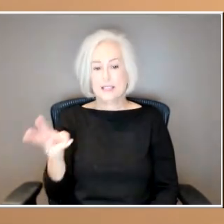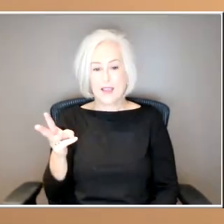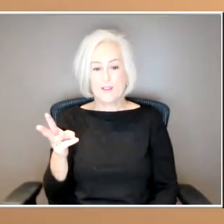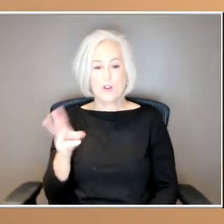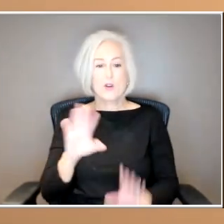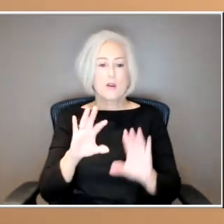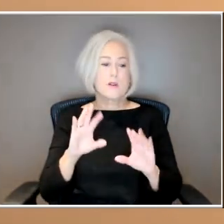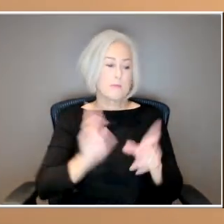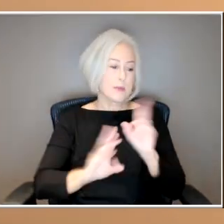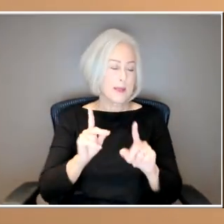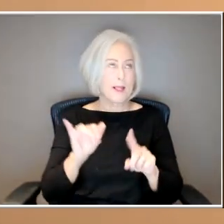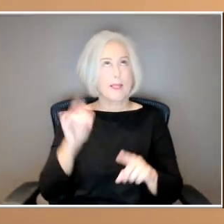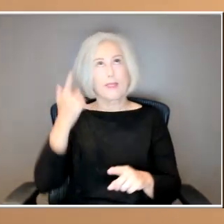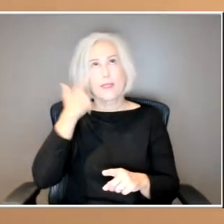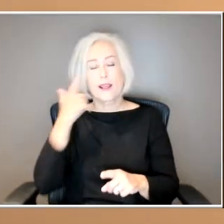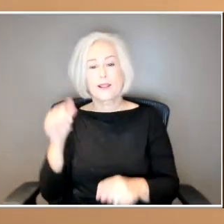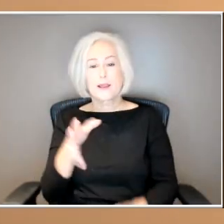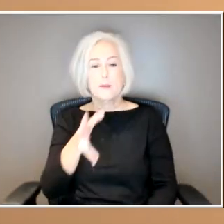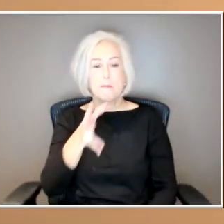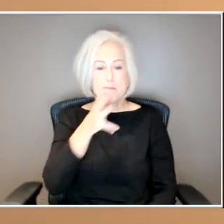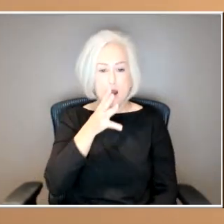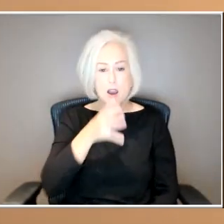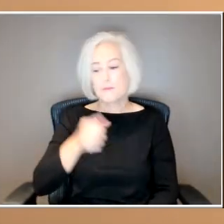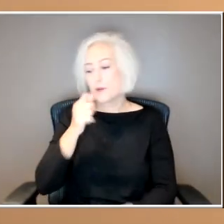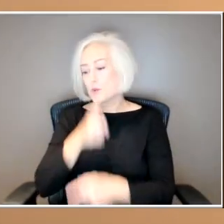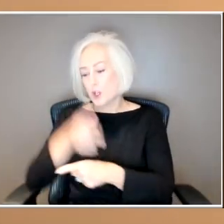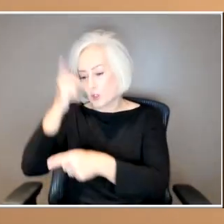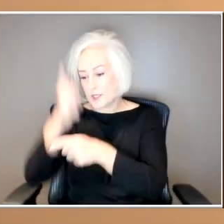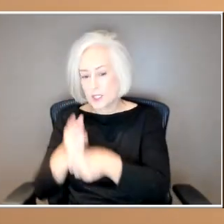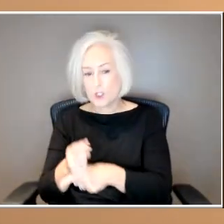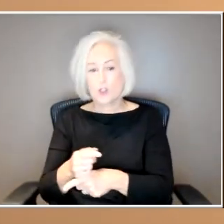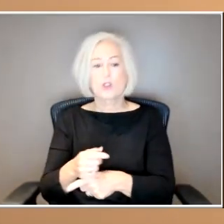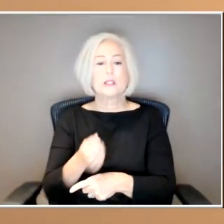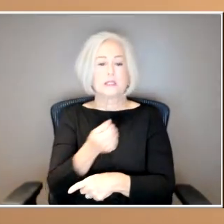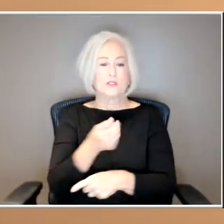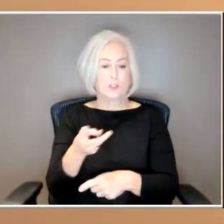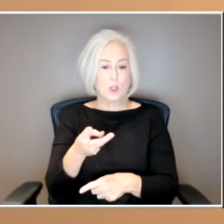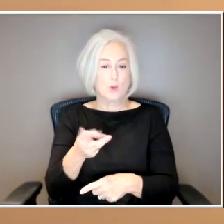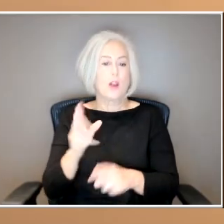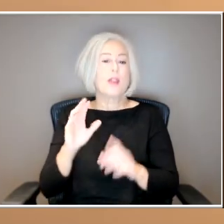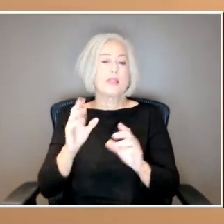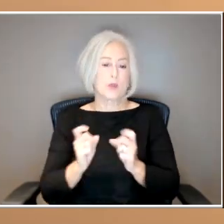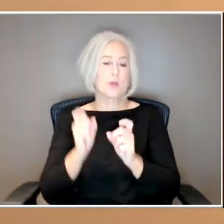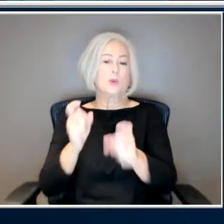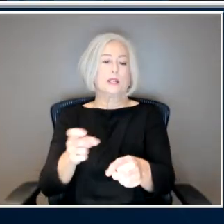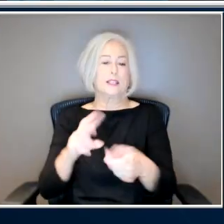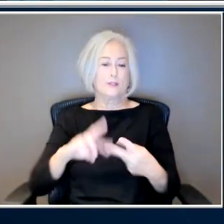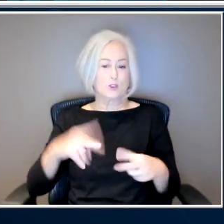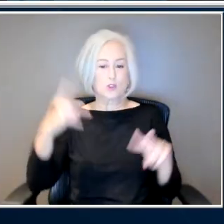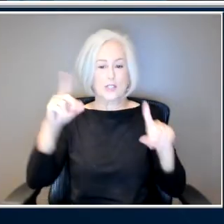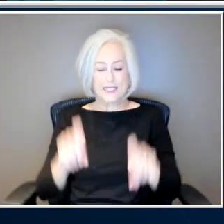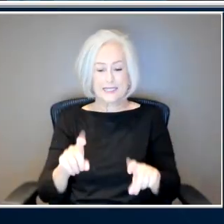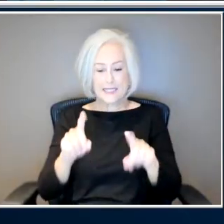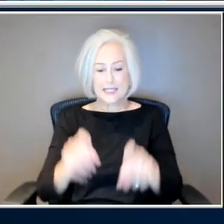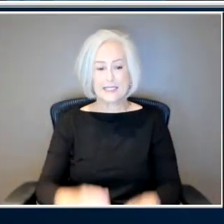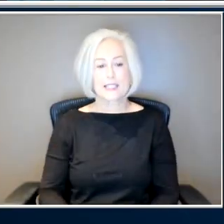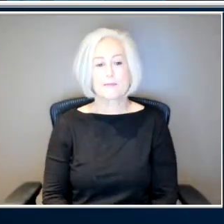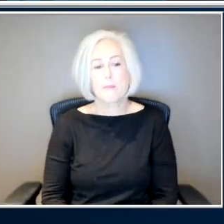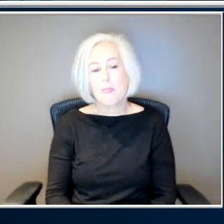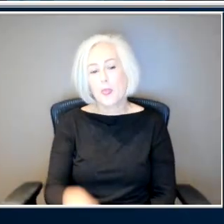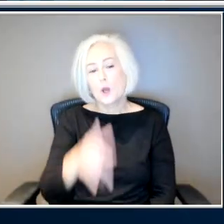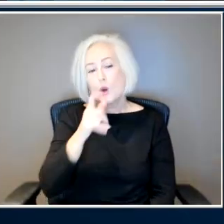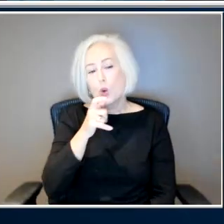sibling, aunts, that would be someone that we would want to make sure was offered or at least discuss genetic testing. So who orders the